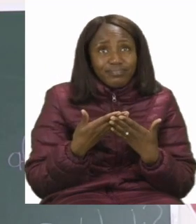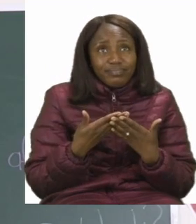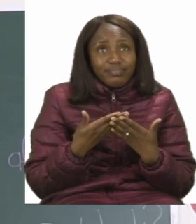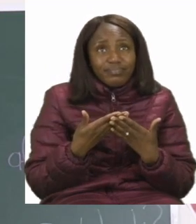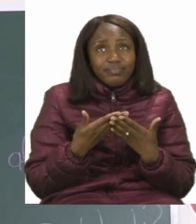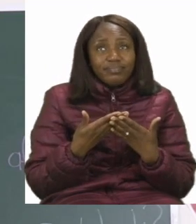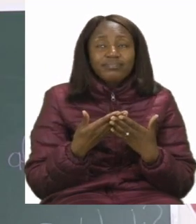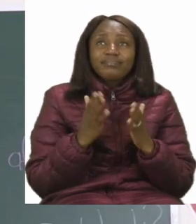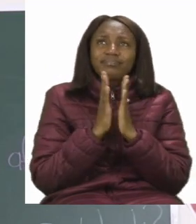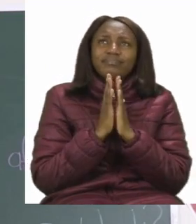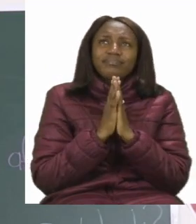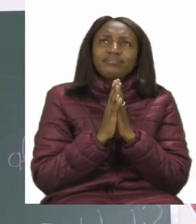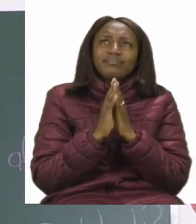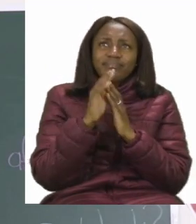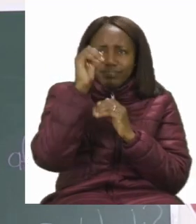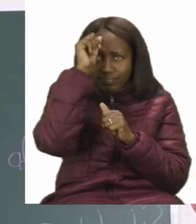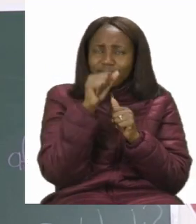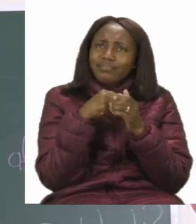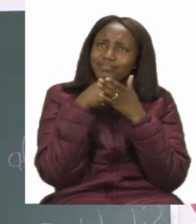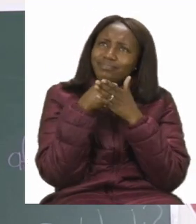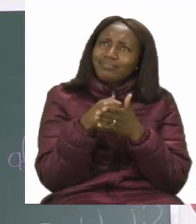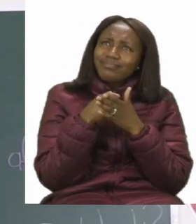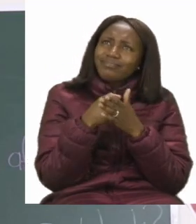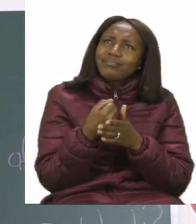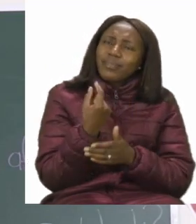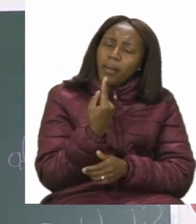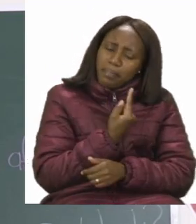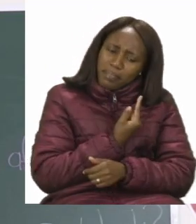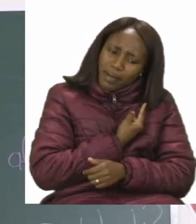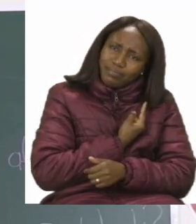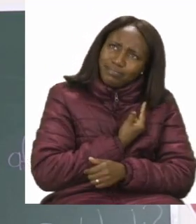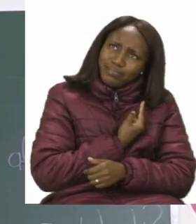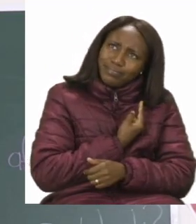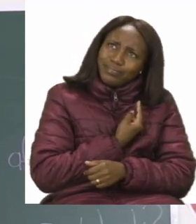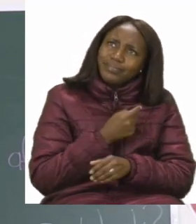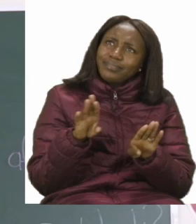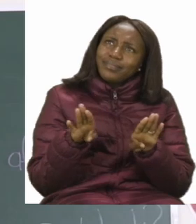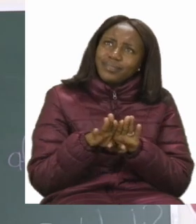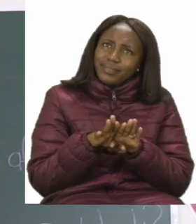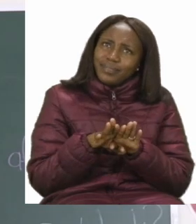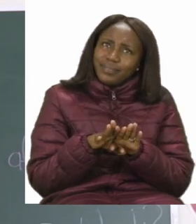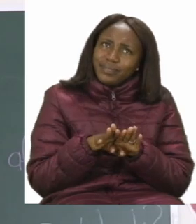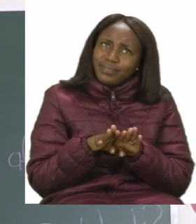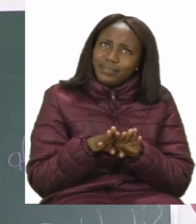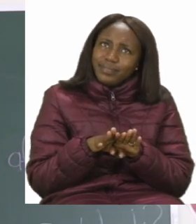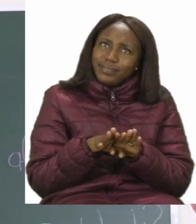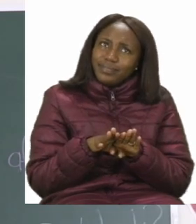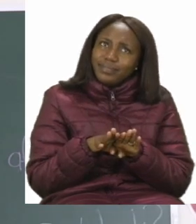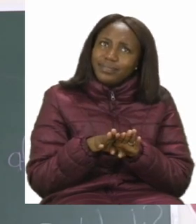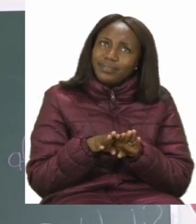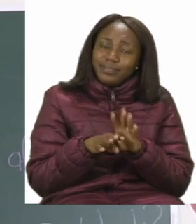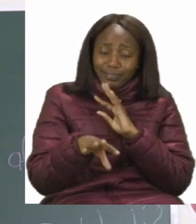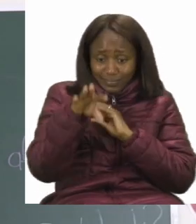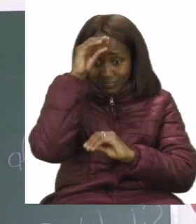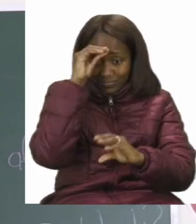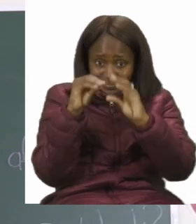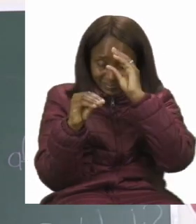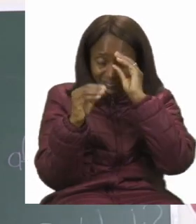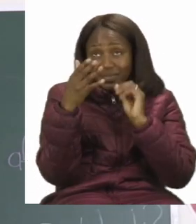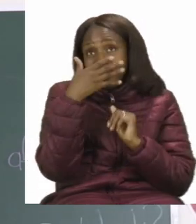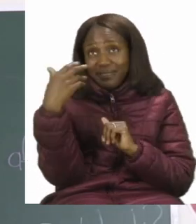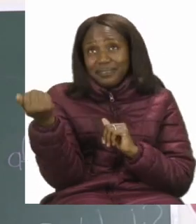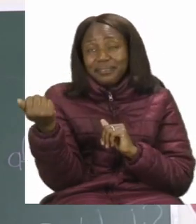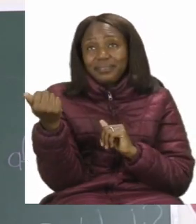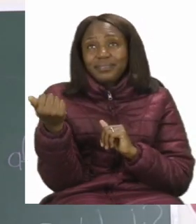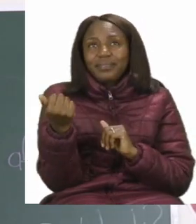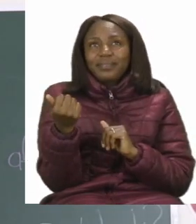but remember, try to do it on your own first. That is how you learn best.